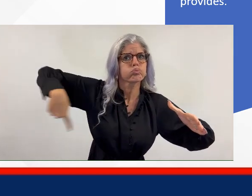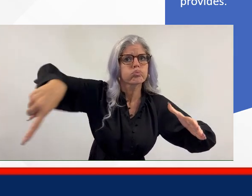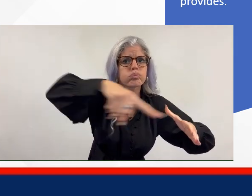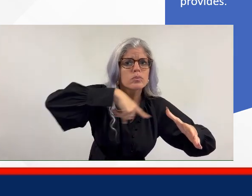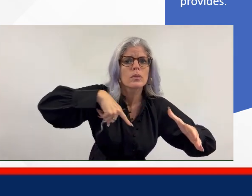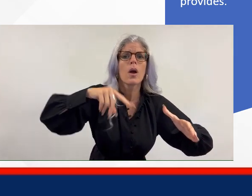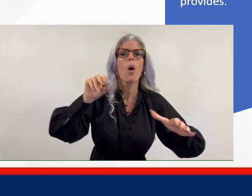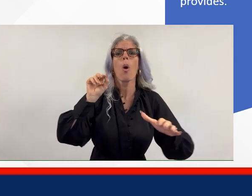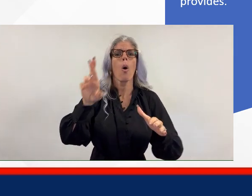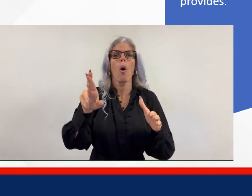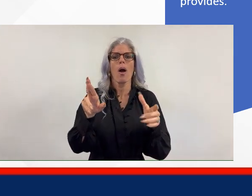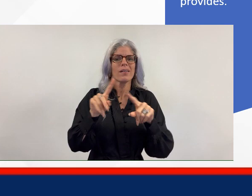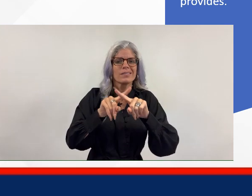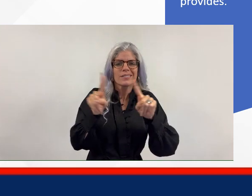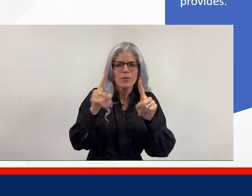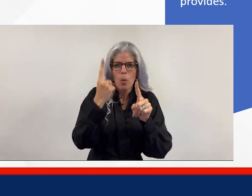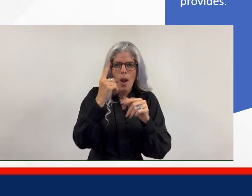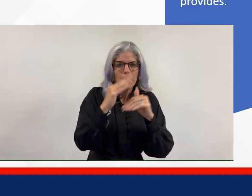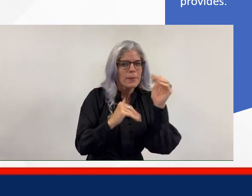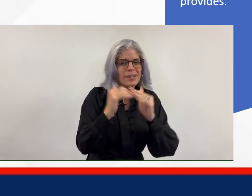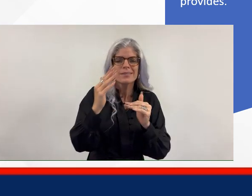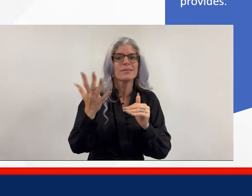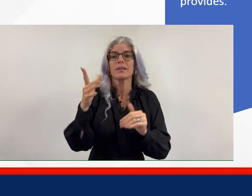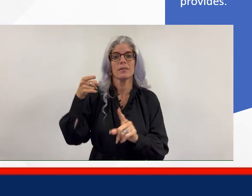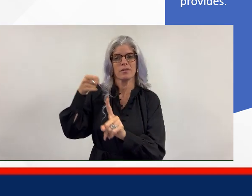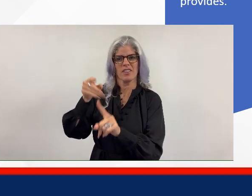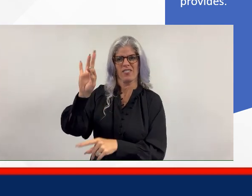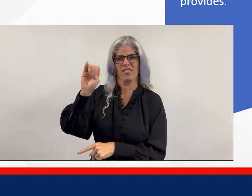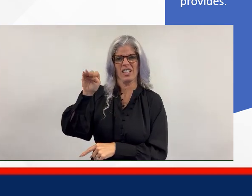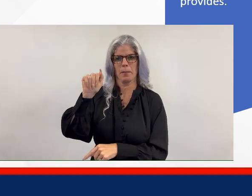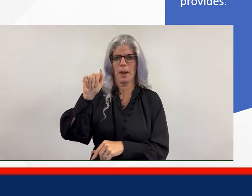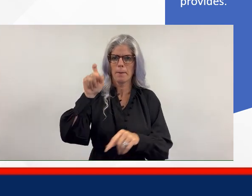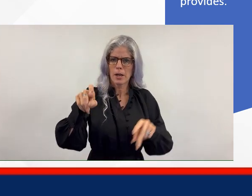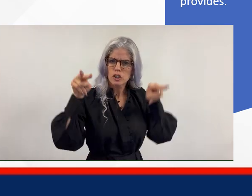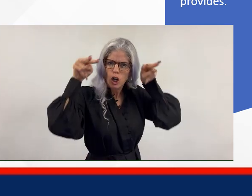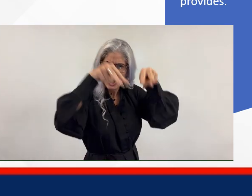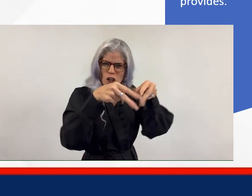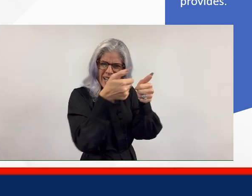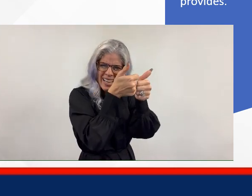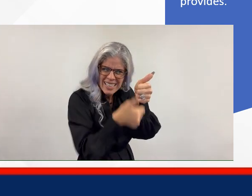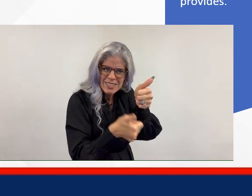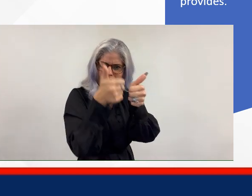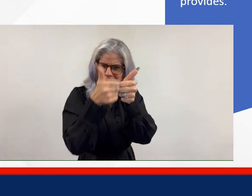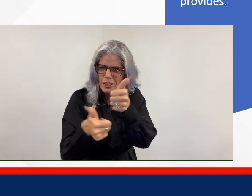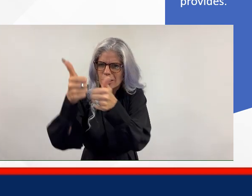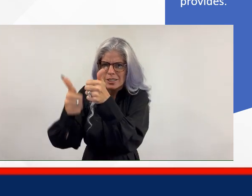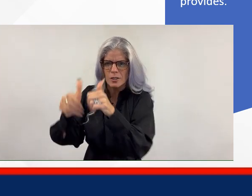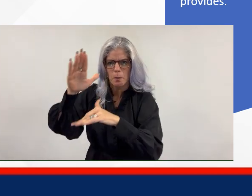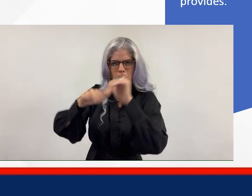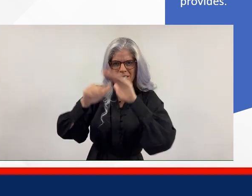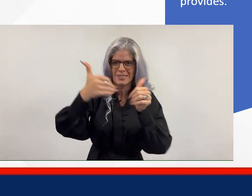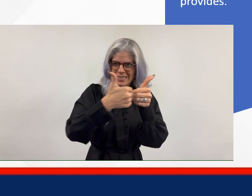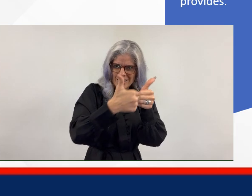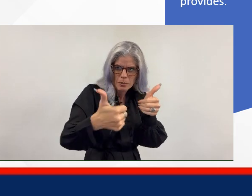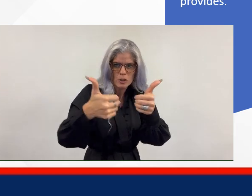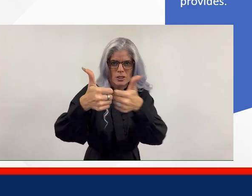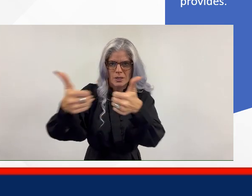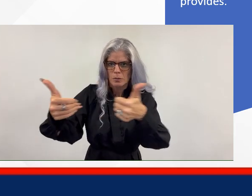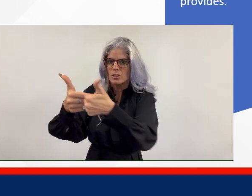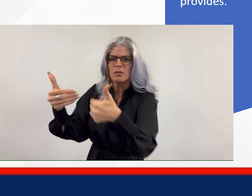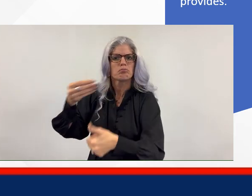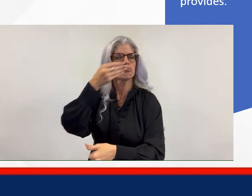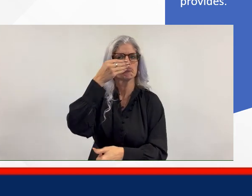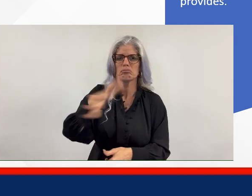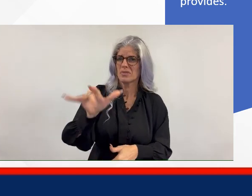Mixed-use facilities and mixed-use space. Houses of worship facilities that provide both eligible and ineligible services are